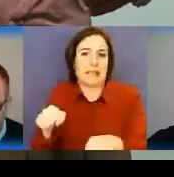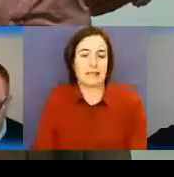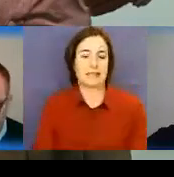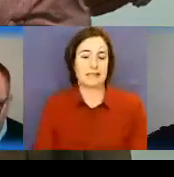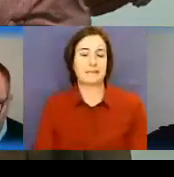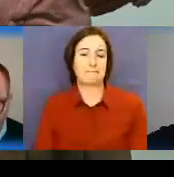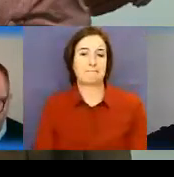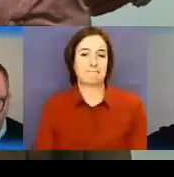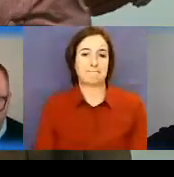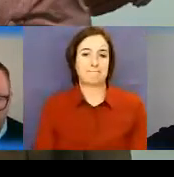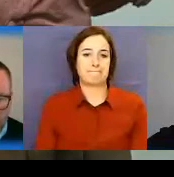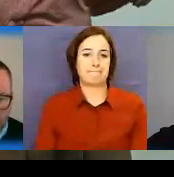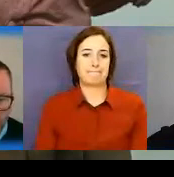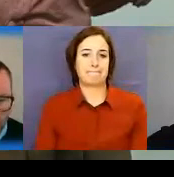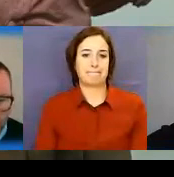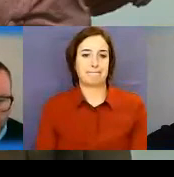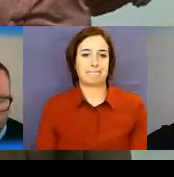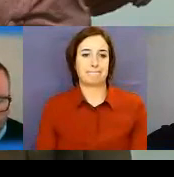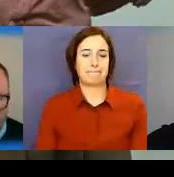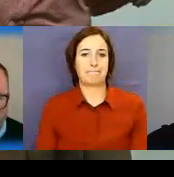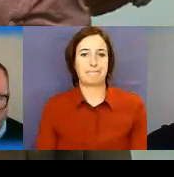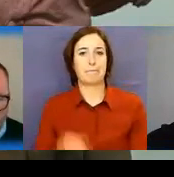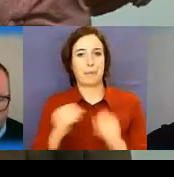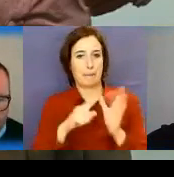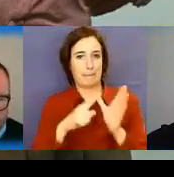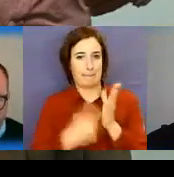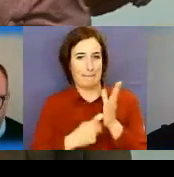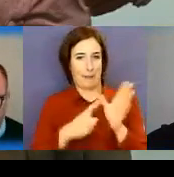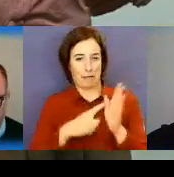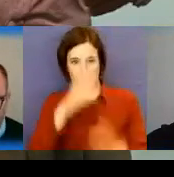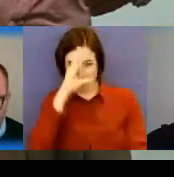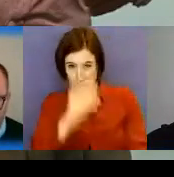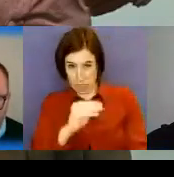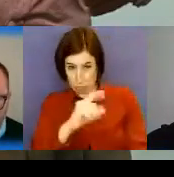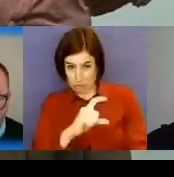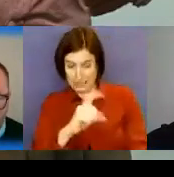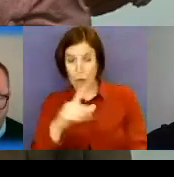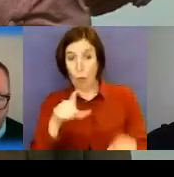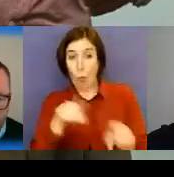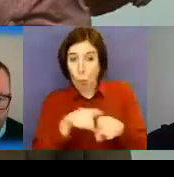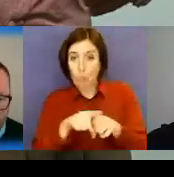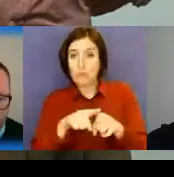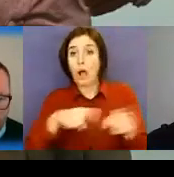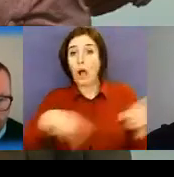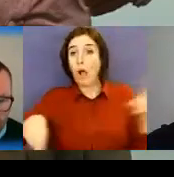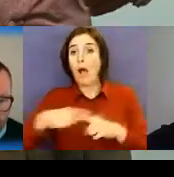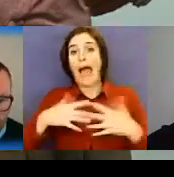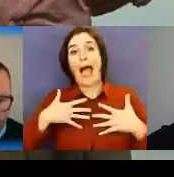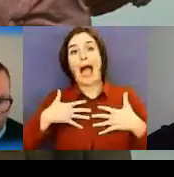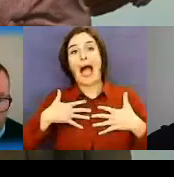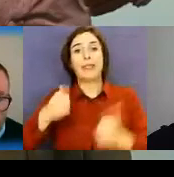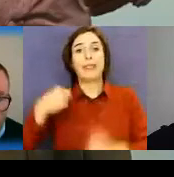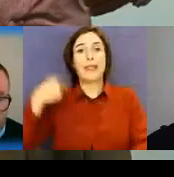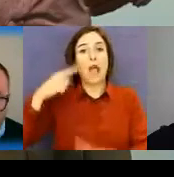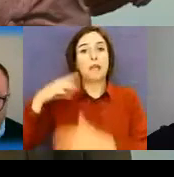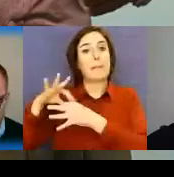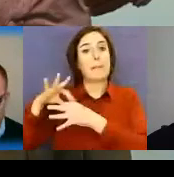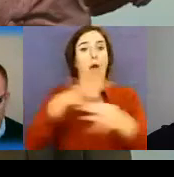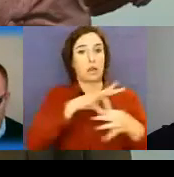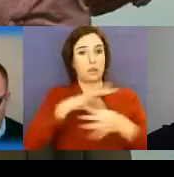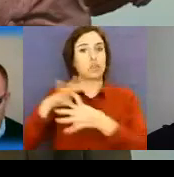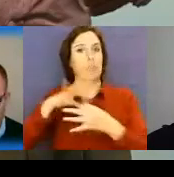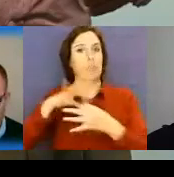there's also some pilot work that's going on through the Healthy London Partnership, focusing on a number of areas of London, looking at that closer